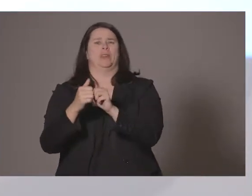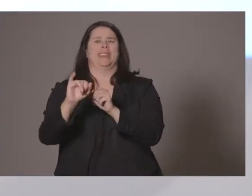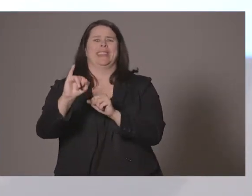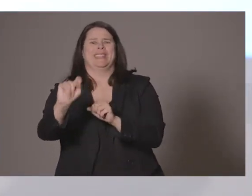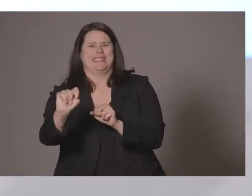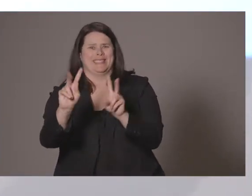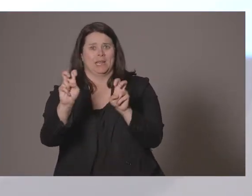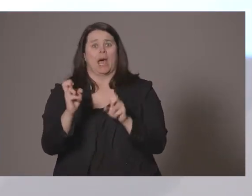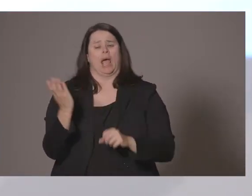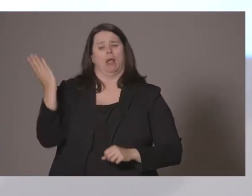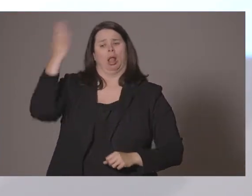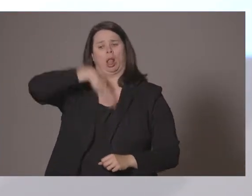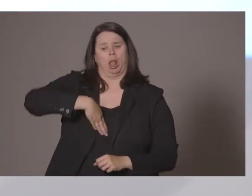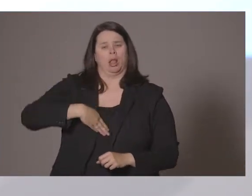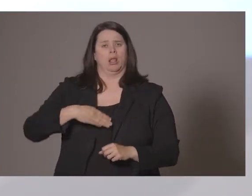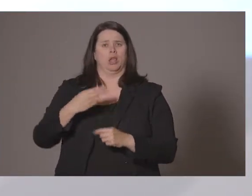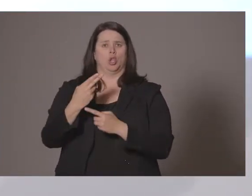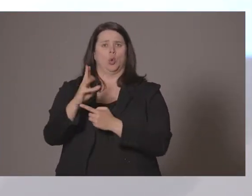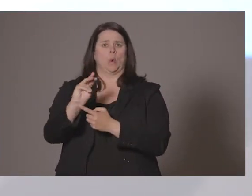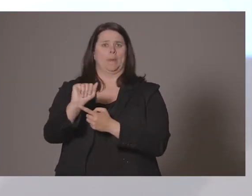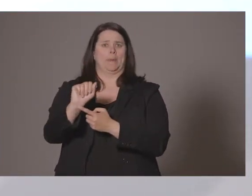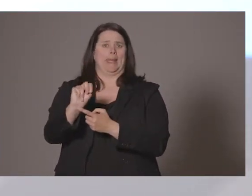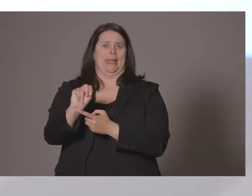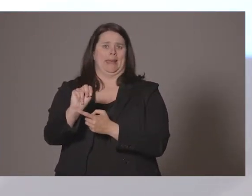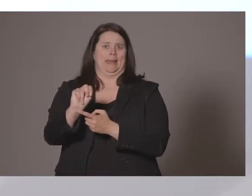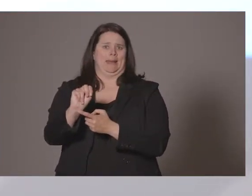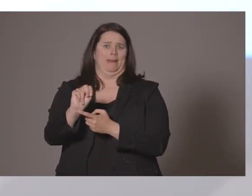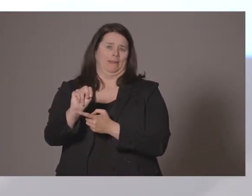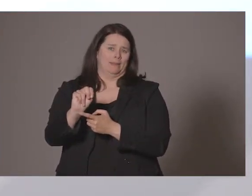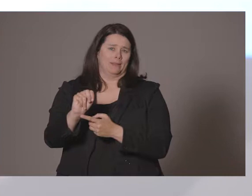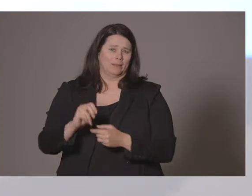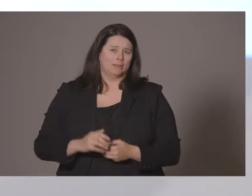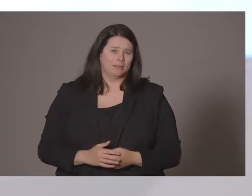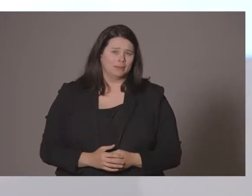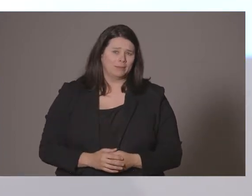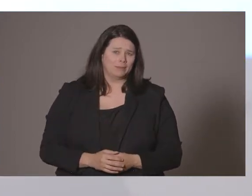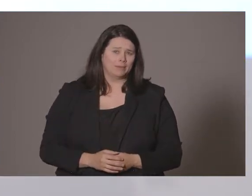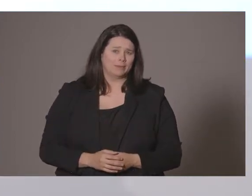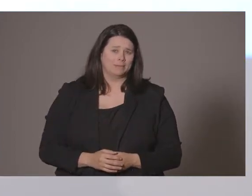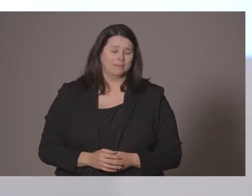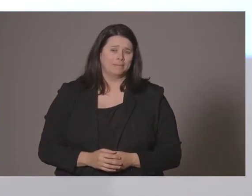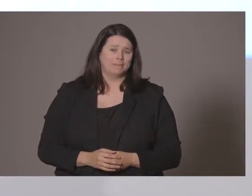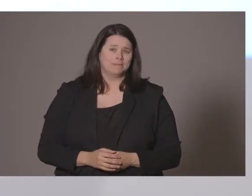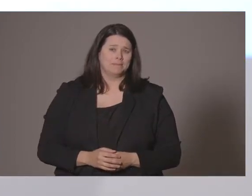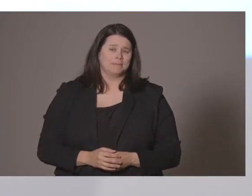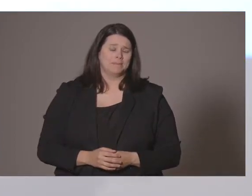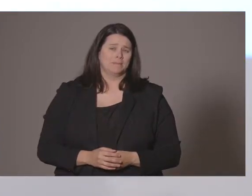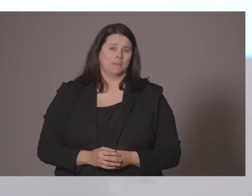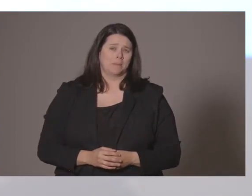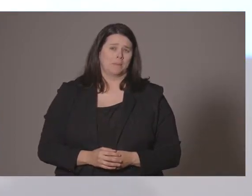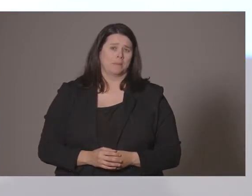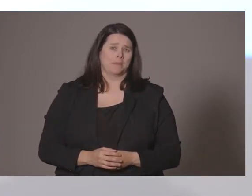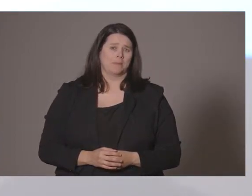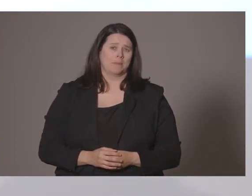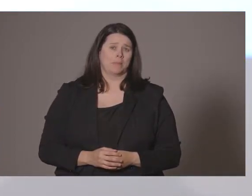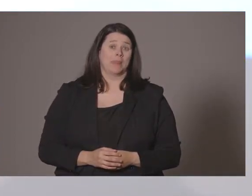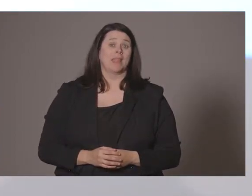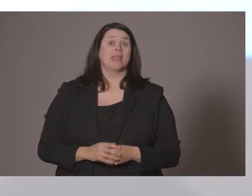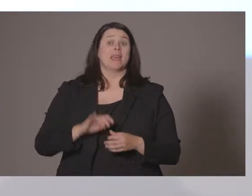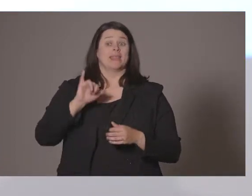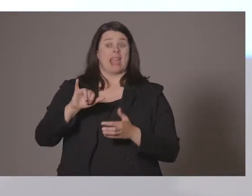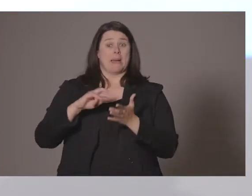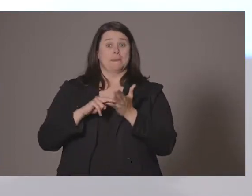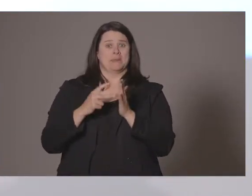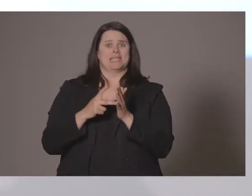in these other people, regardless of whether I put them above me or below me, is inherent in the ability to cause harm to